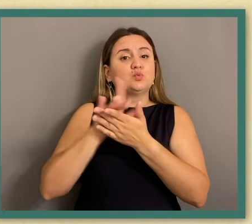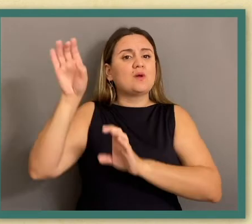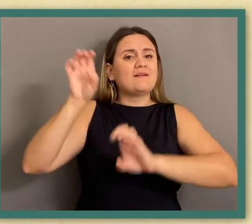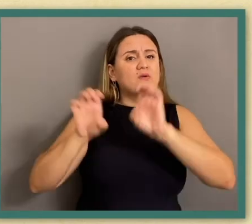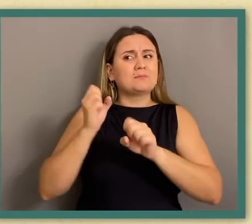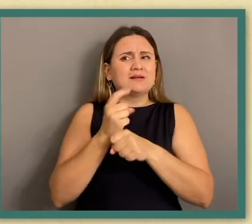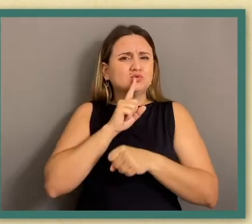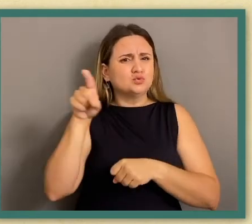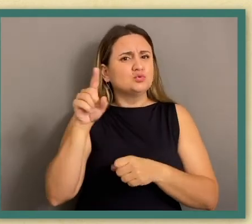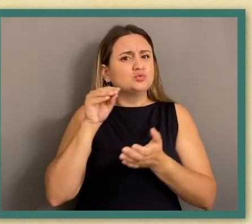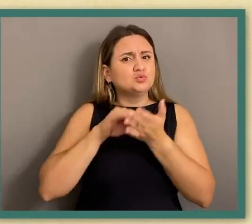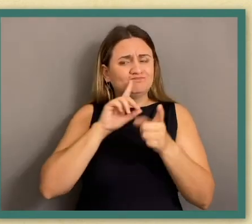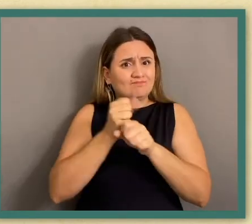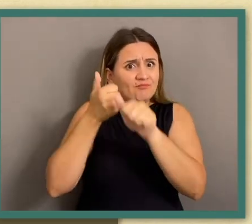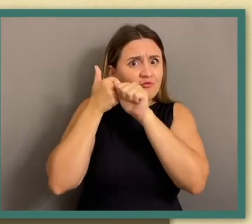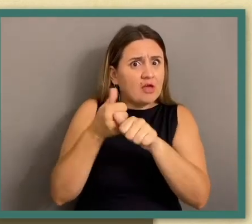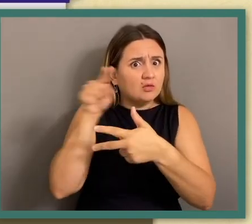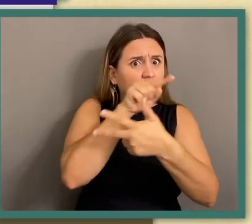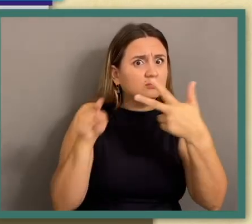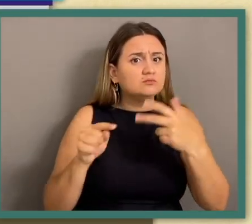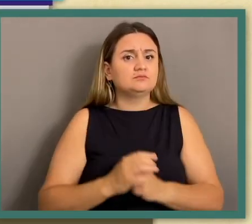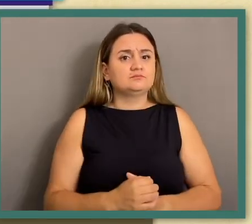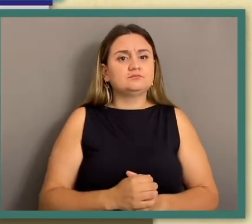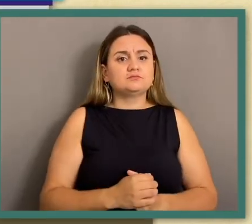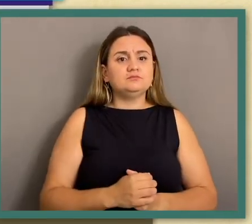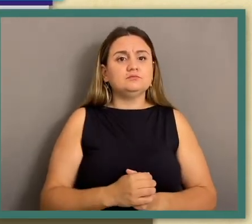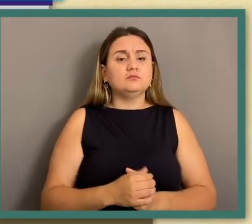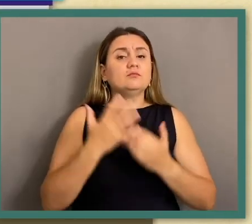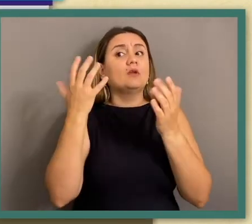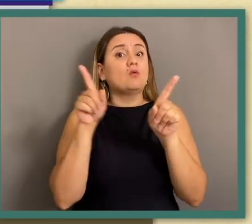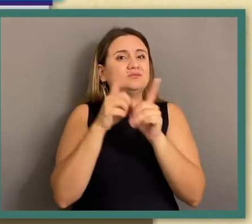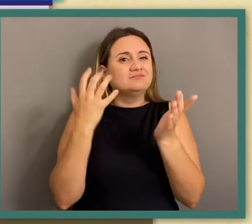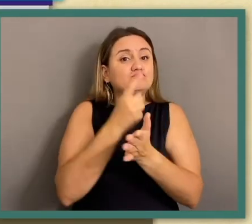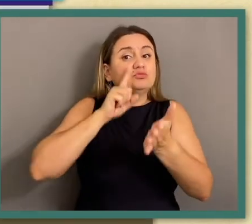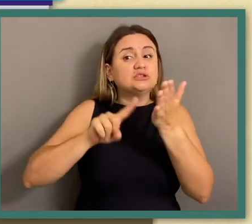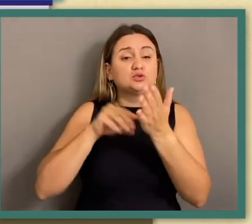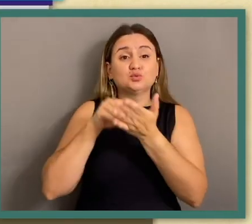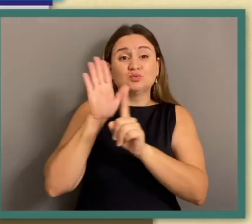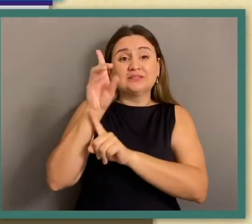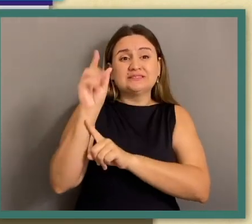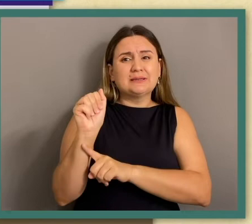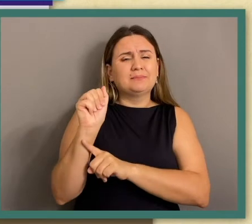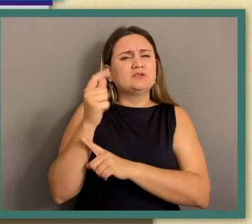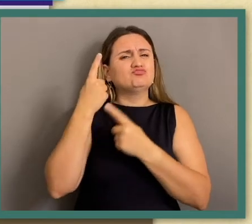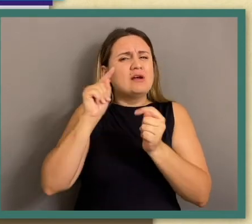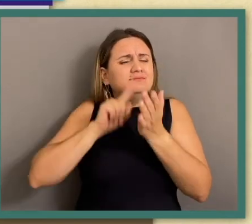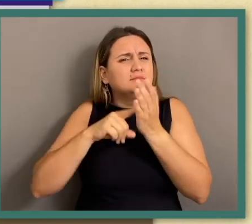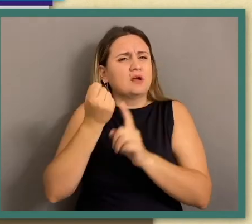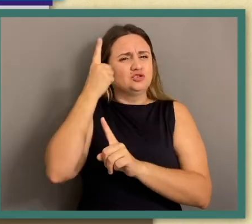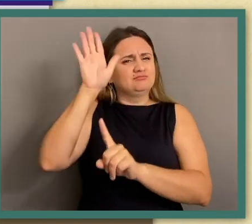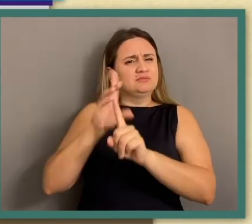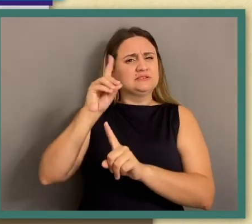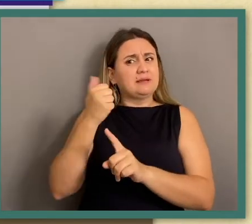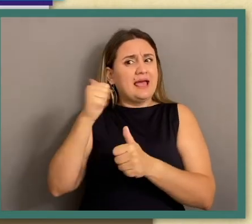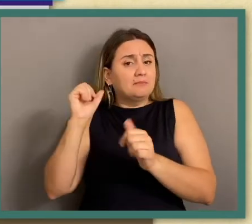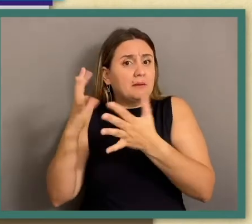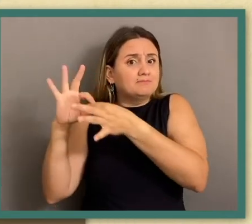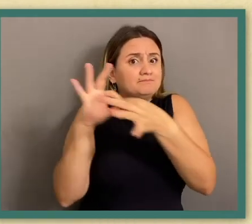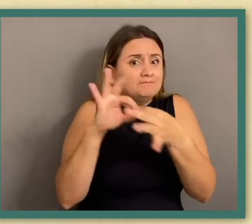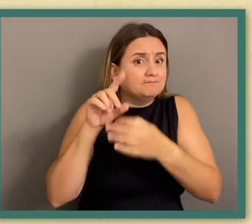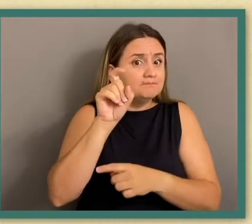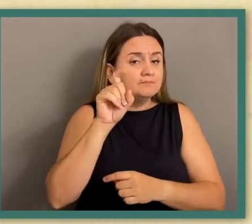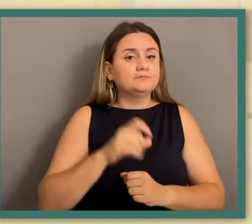sure the school has been following them. Research the student's disability to better understand what behaviors are typically associated with